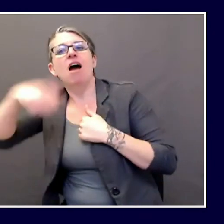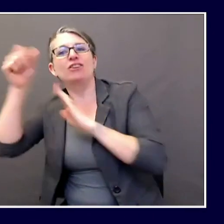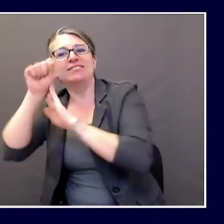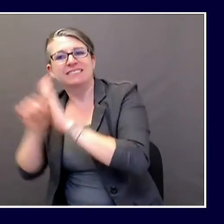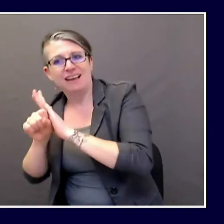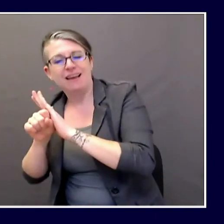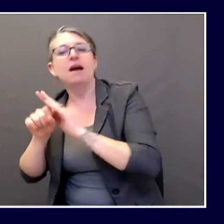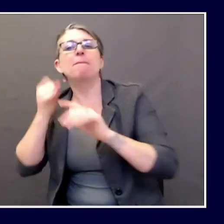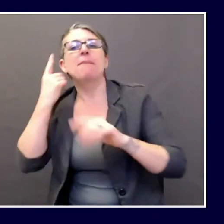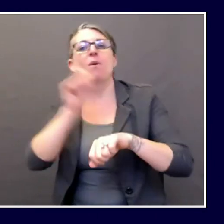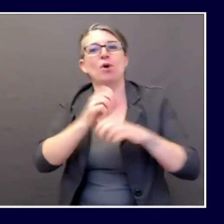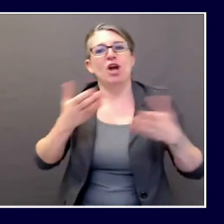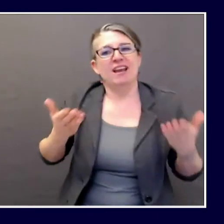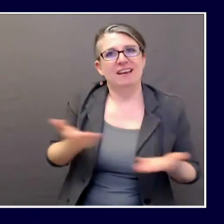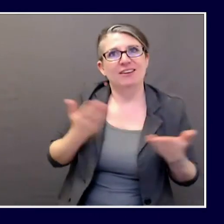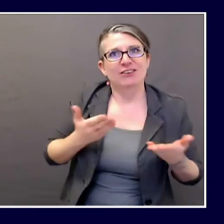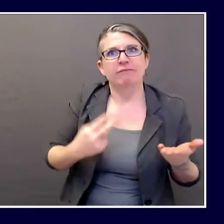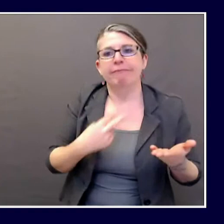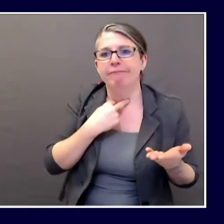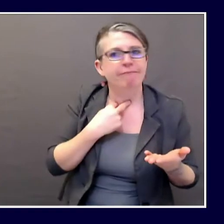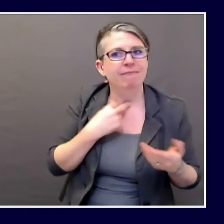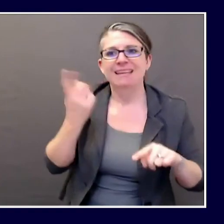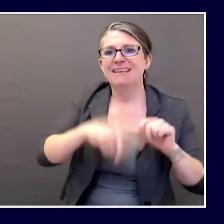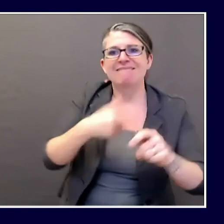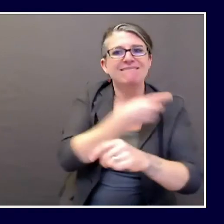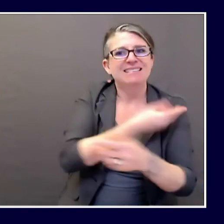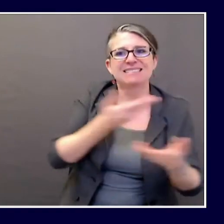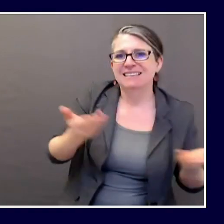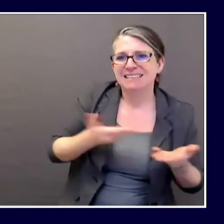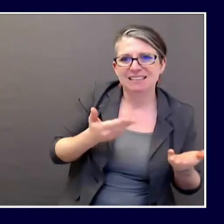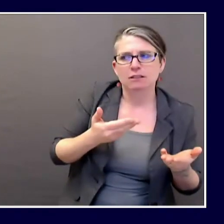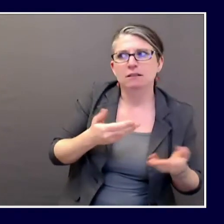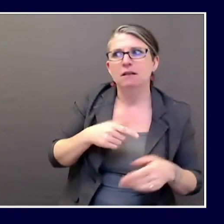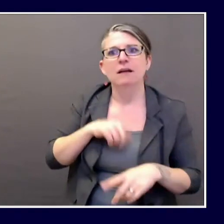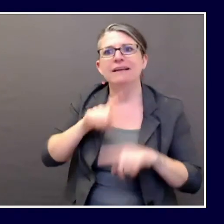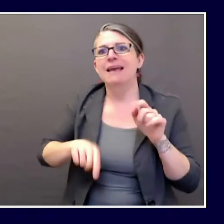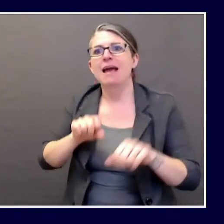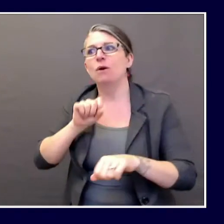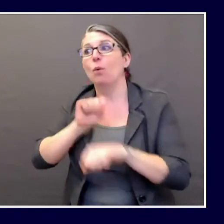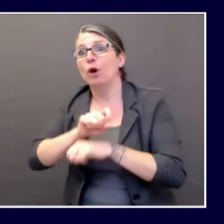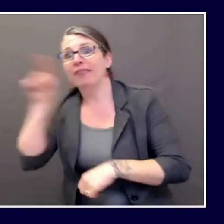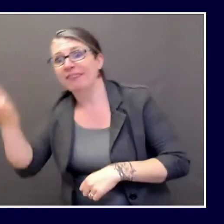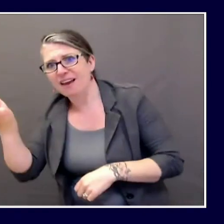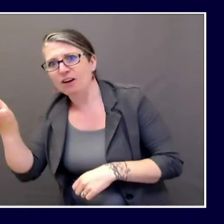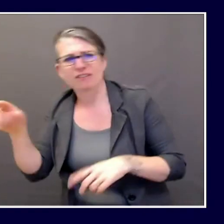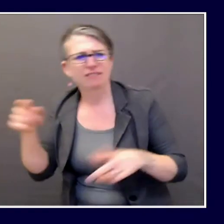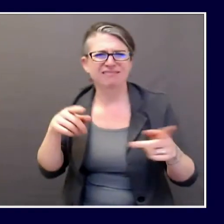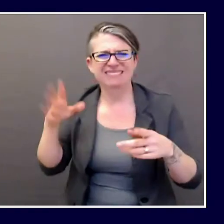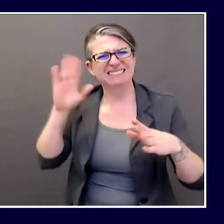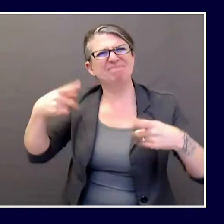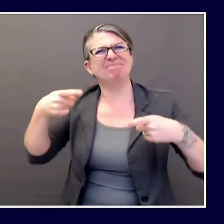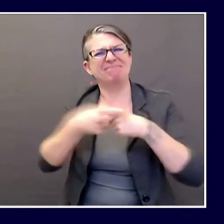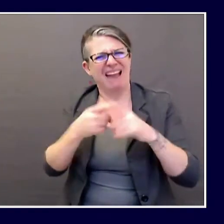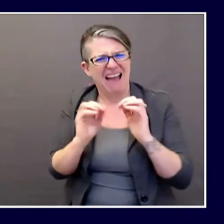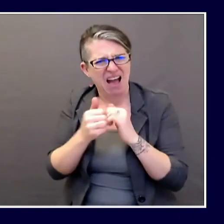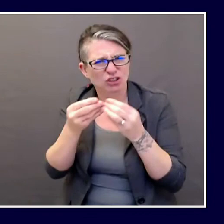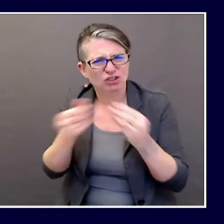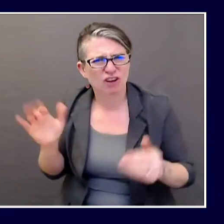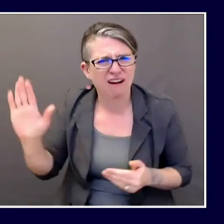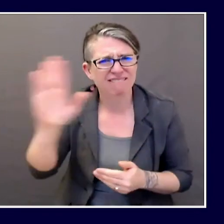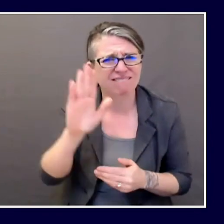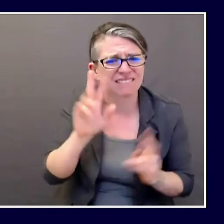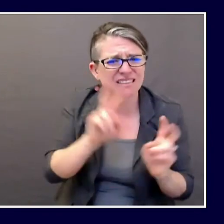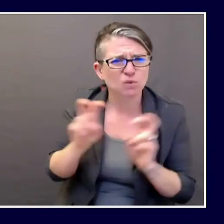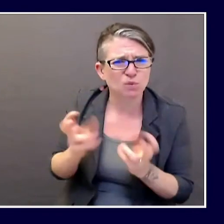are in that situation? Thanks, Patty. We too have been made aware of this situation. Our